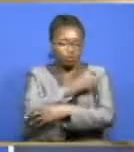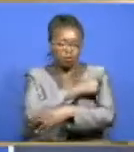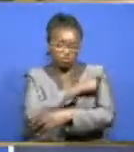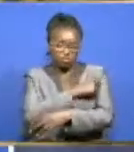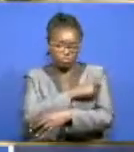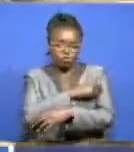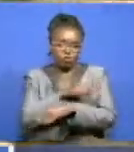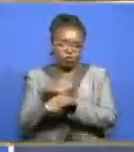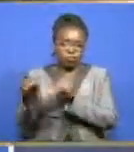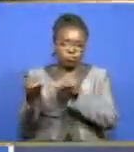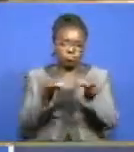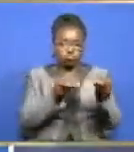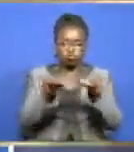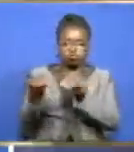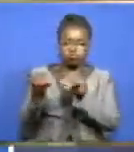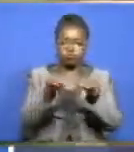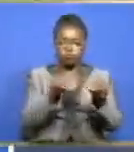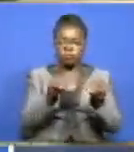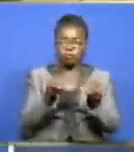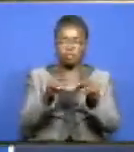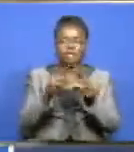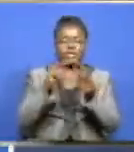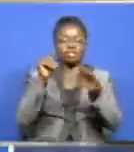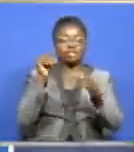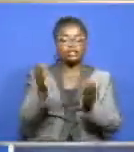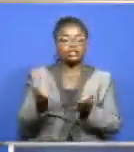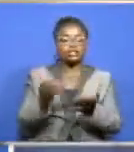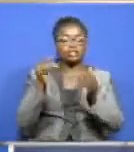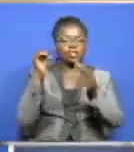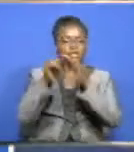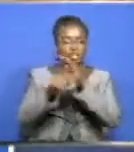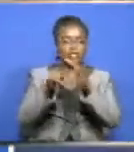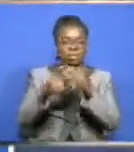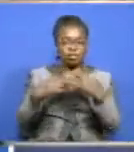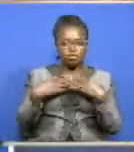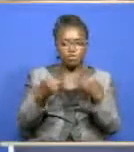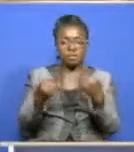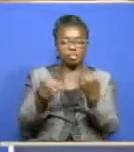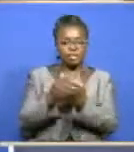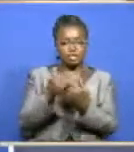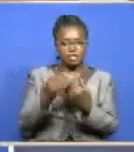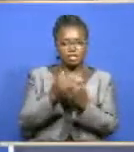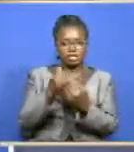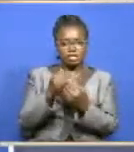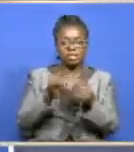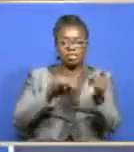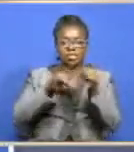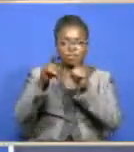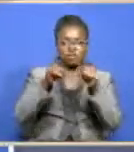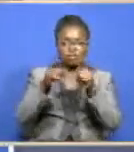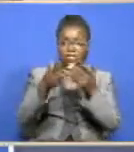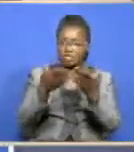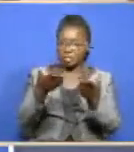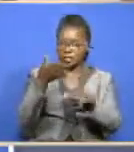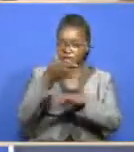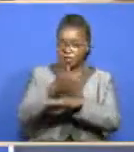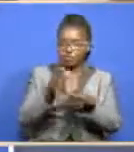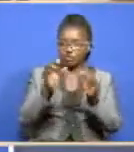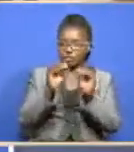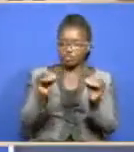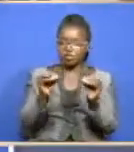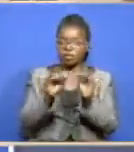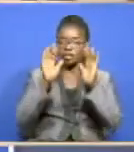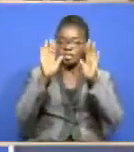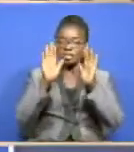the initiative extended its resolve to increase access to healthcare through the Beyond Zero medical safaris, noting that there is still significant